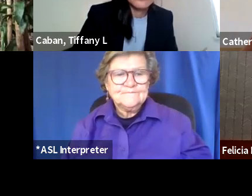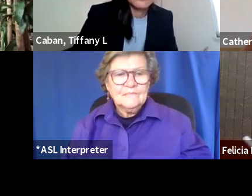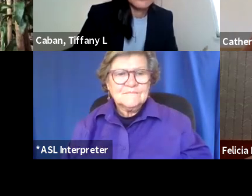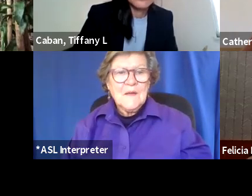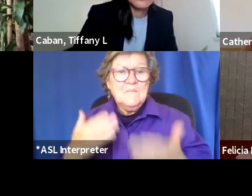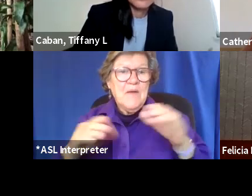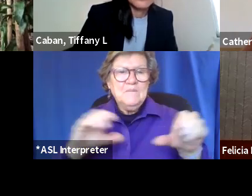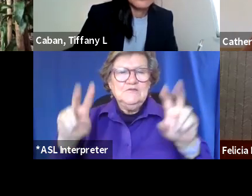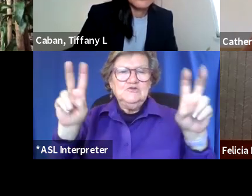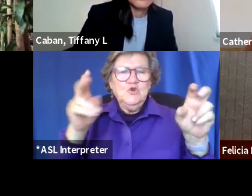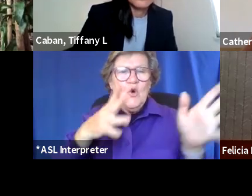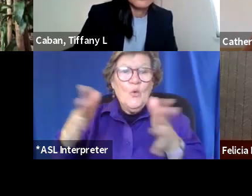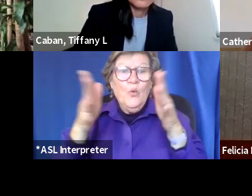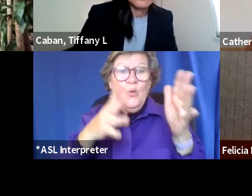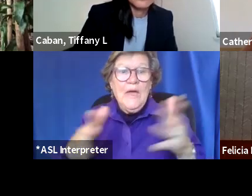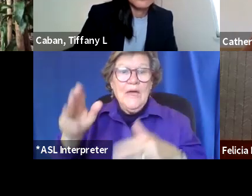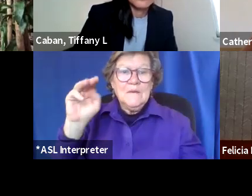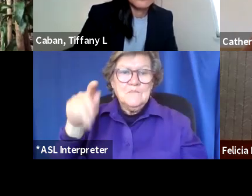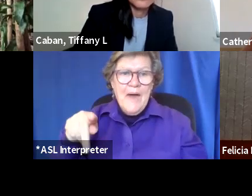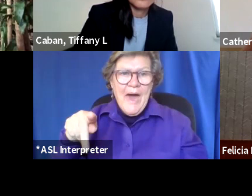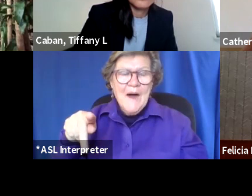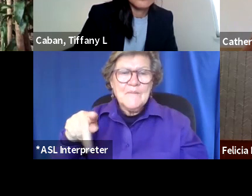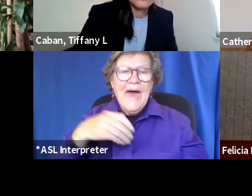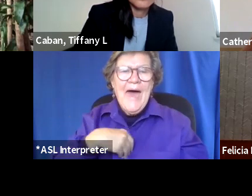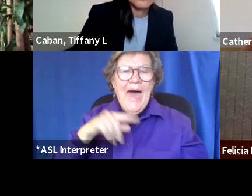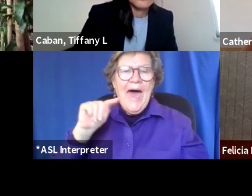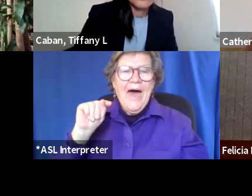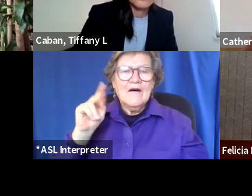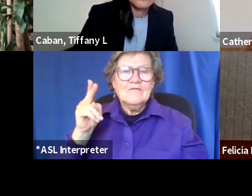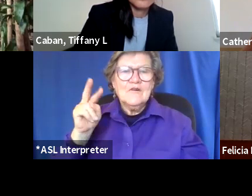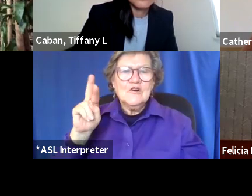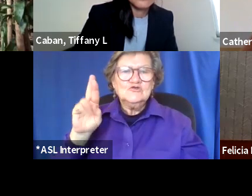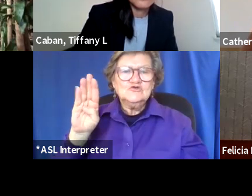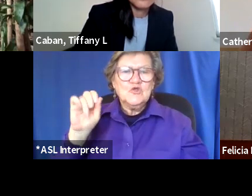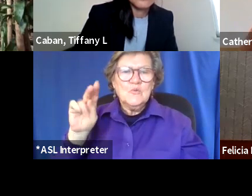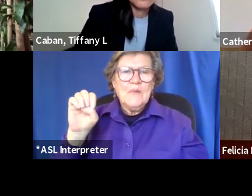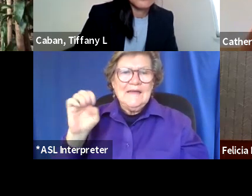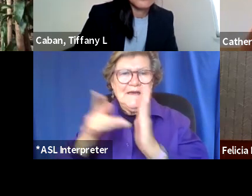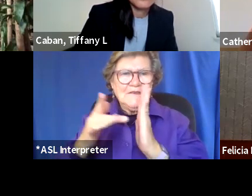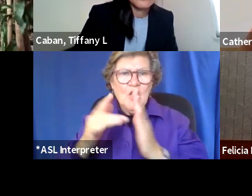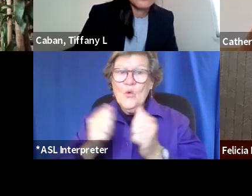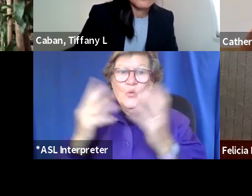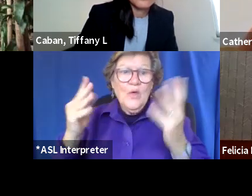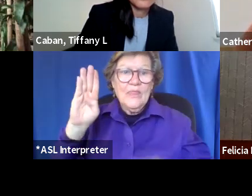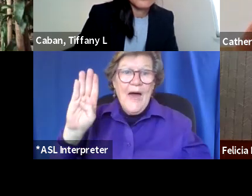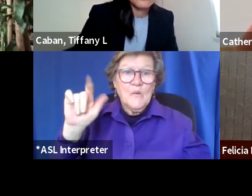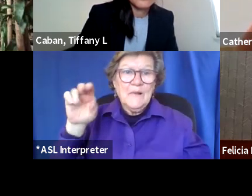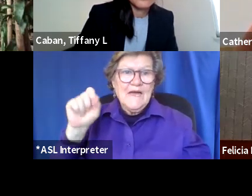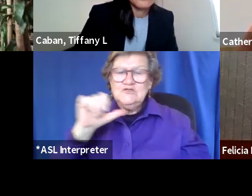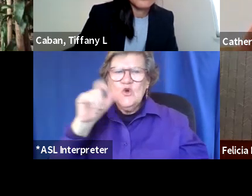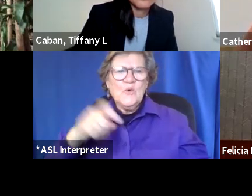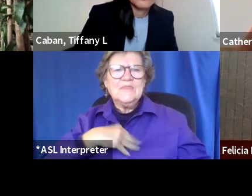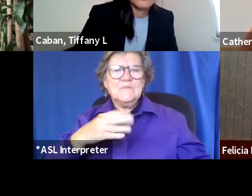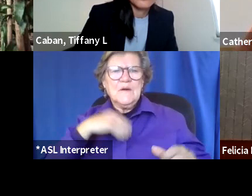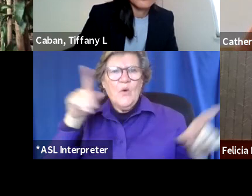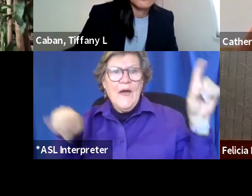map. There is bladeless wind turbine technology. And we don't need to have those big wind turbines necessarily in the